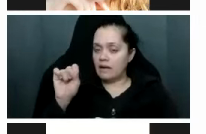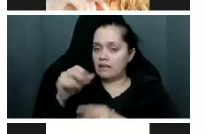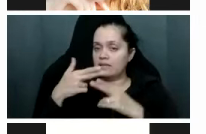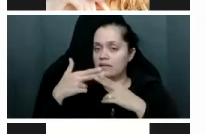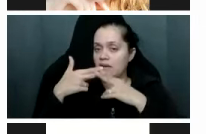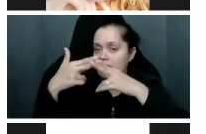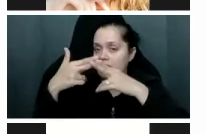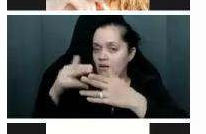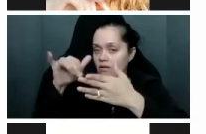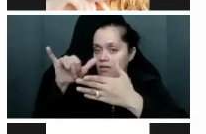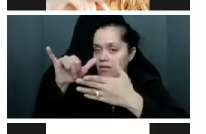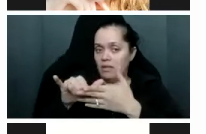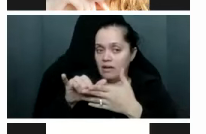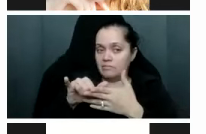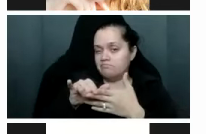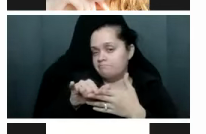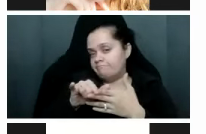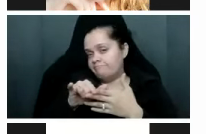it that.